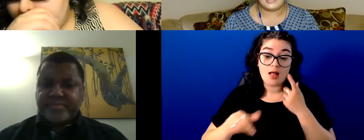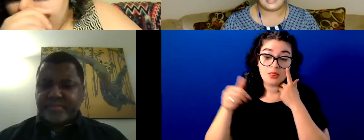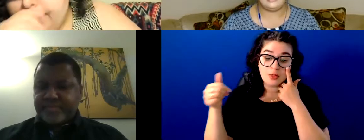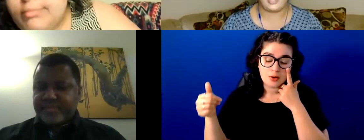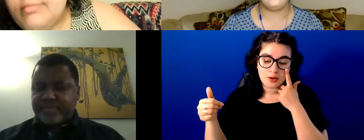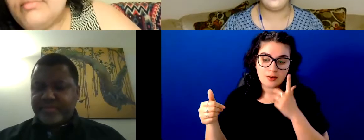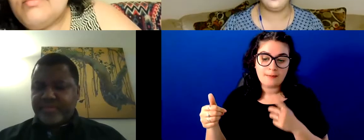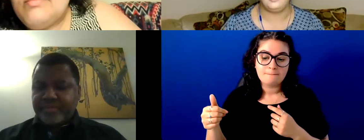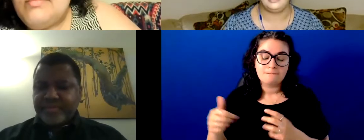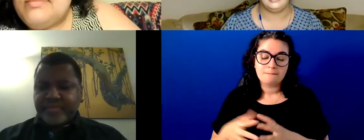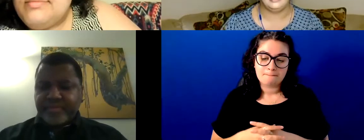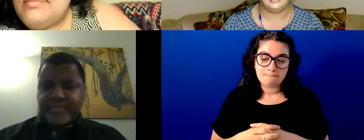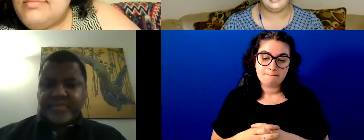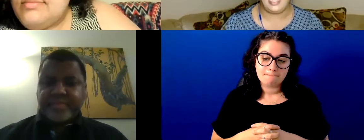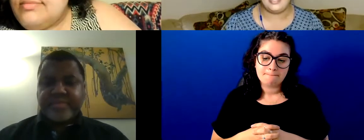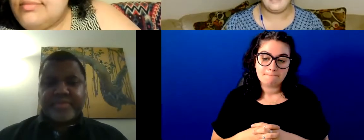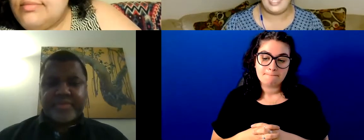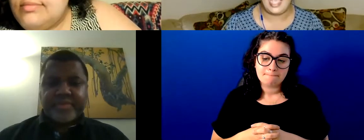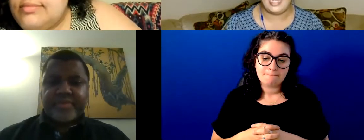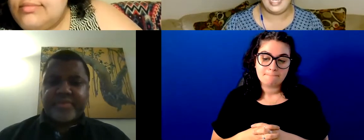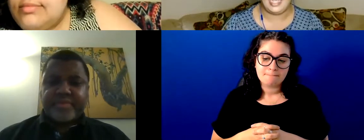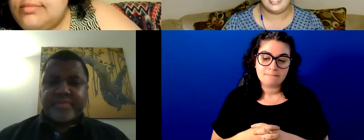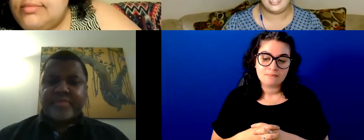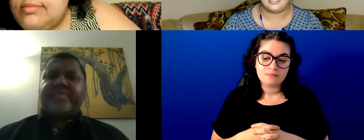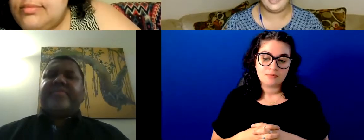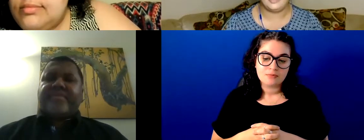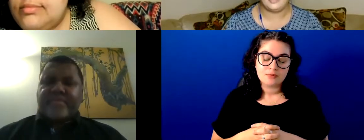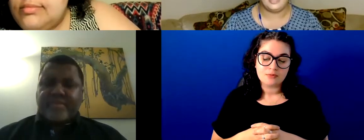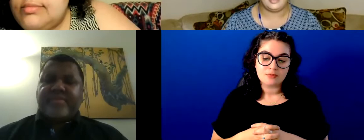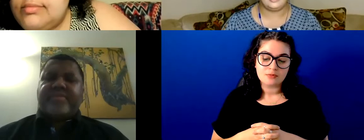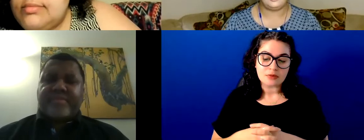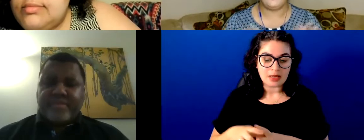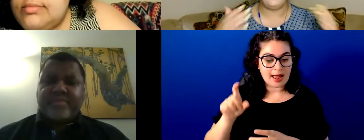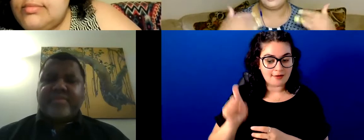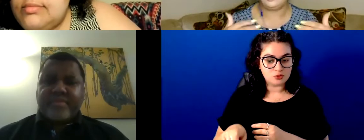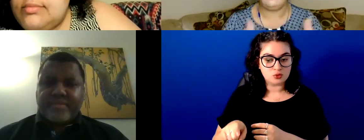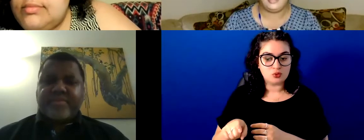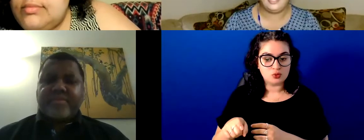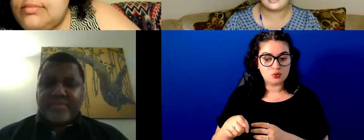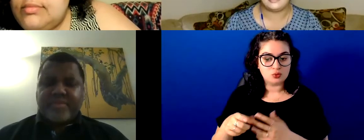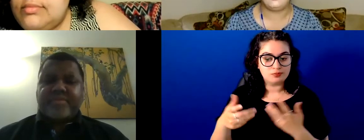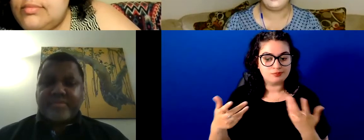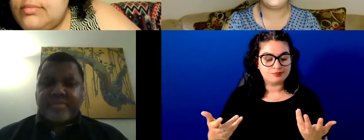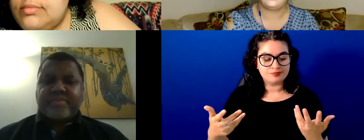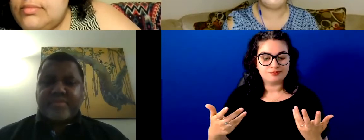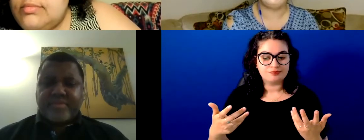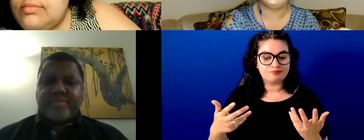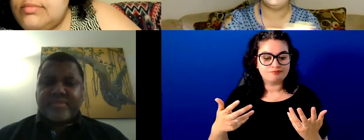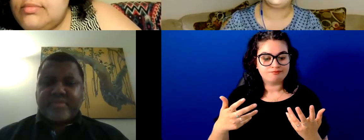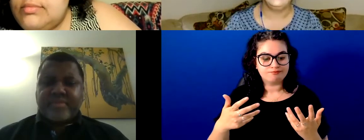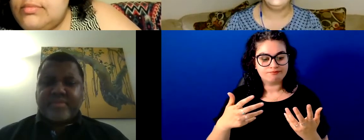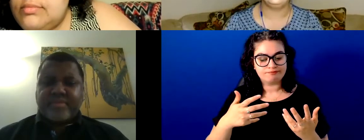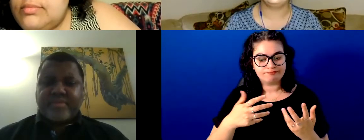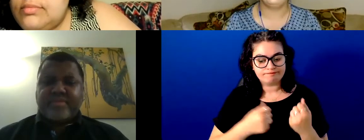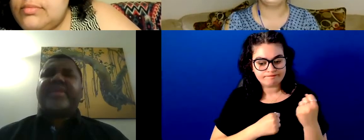like, you have to be, again, that placating and that, you know, almost gentrifying yourself to make sure that everybody else